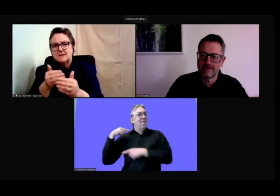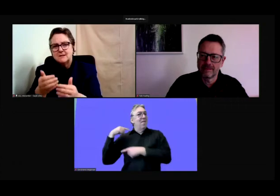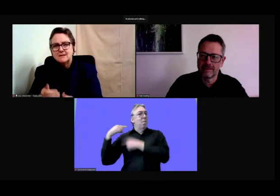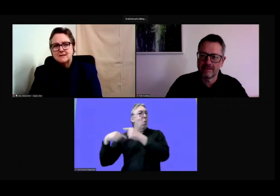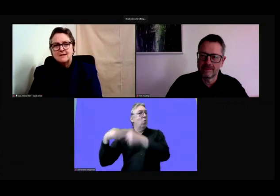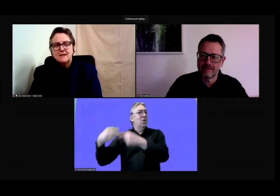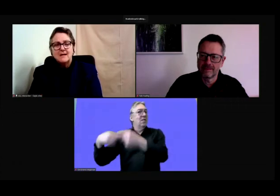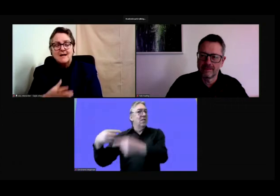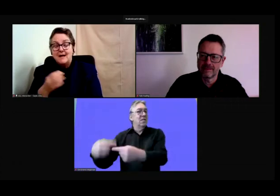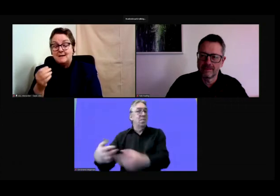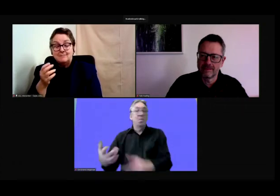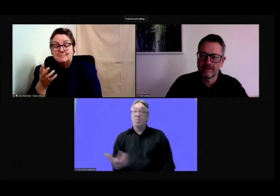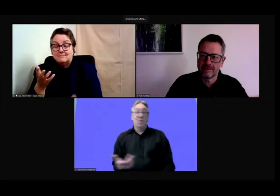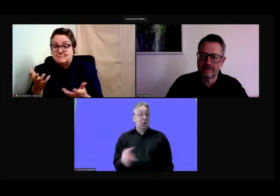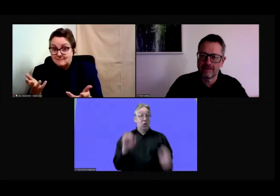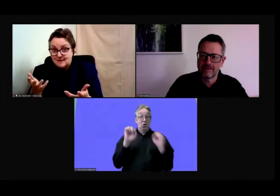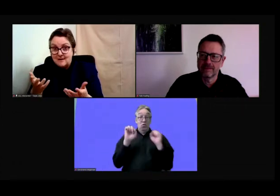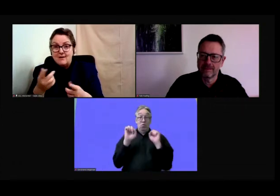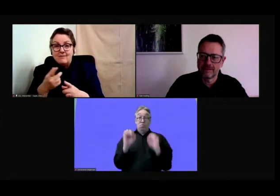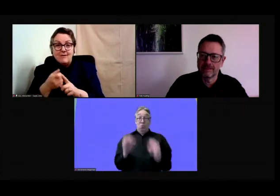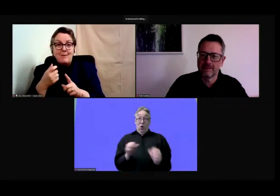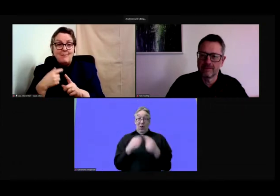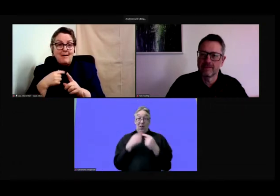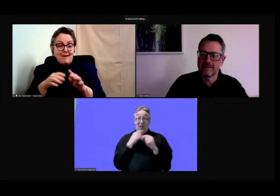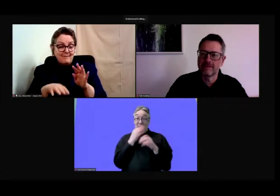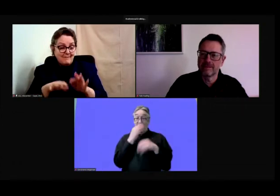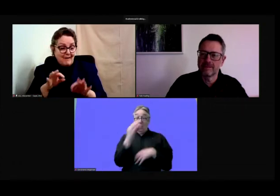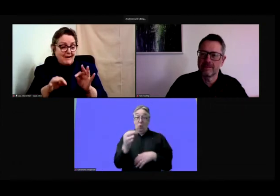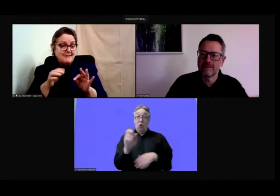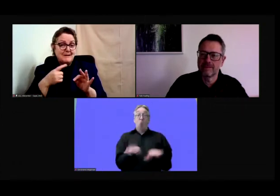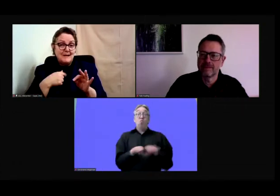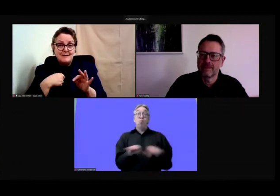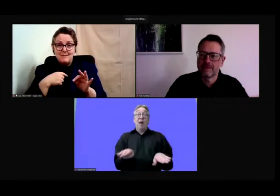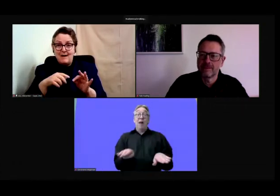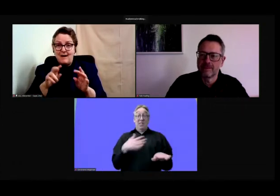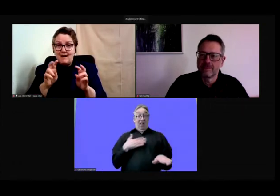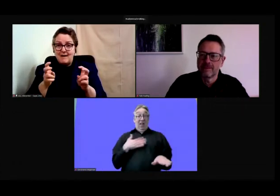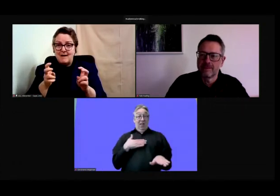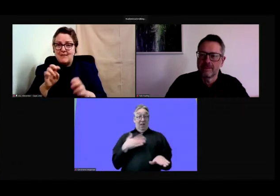Indeed, that's really hard to tell from my thesis because I haven't looked at this at all.